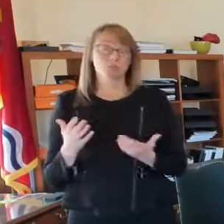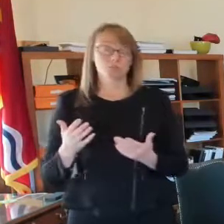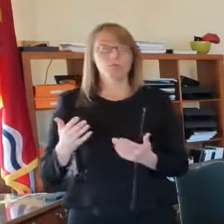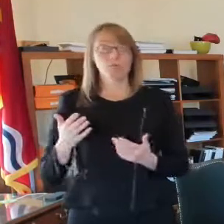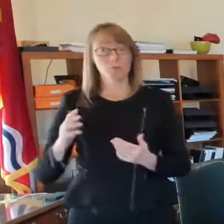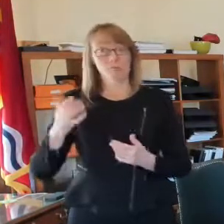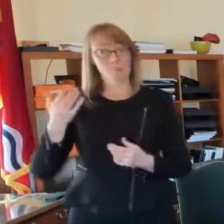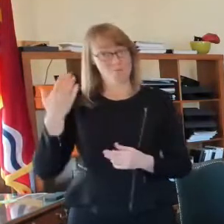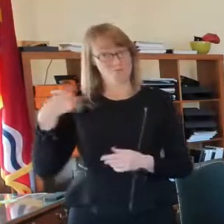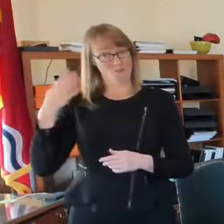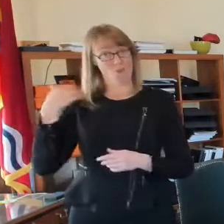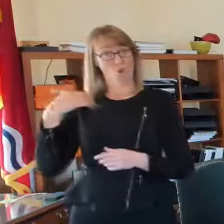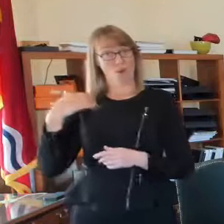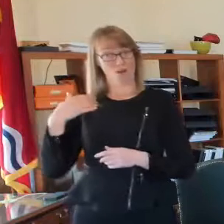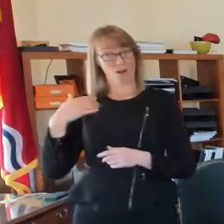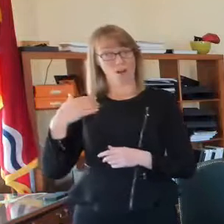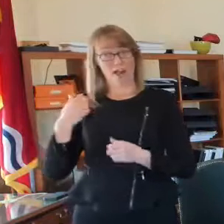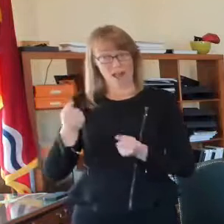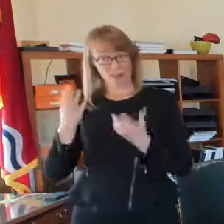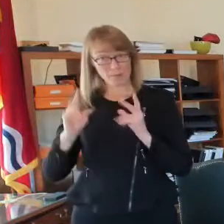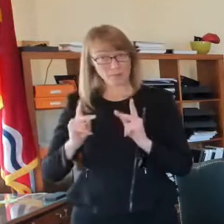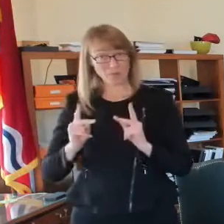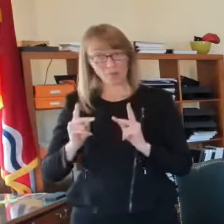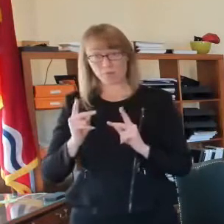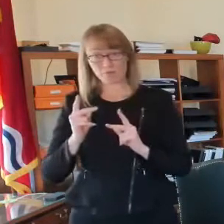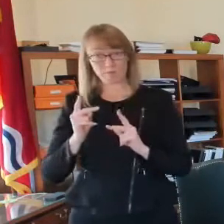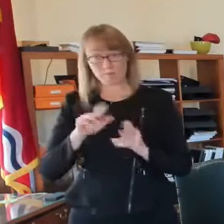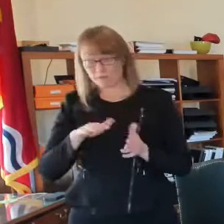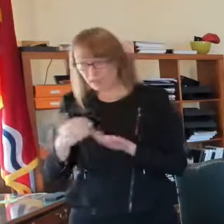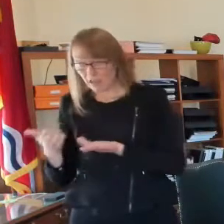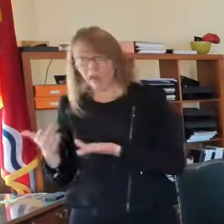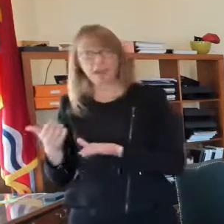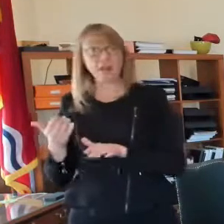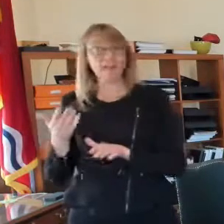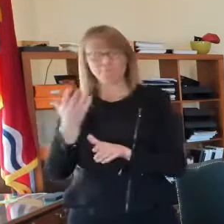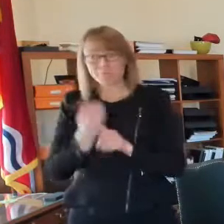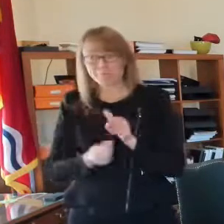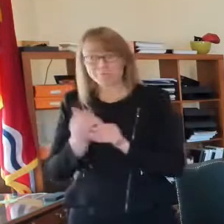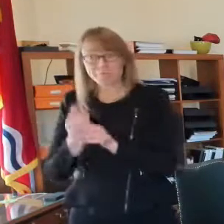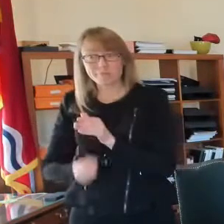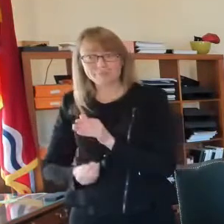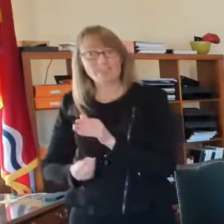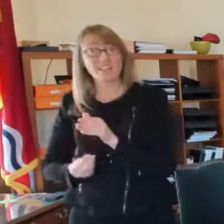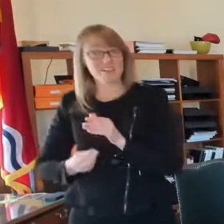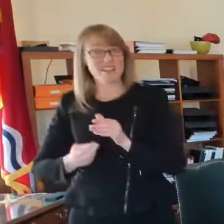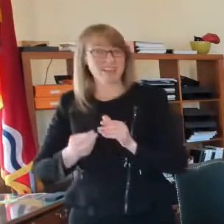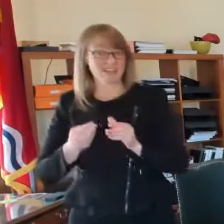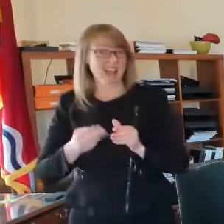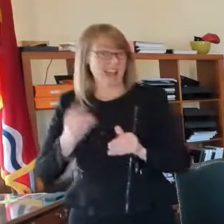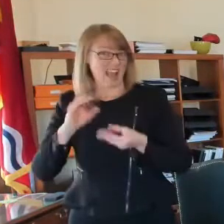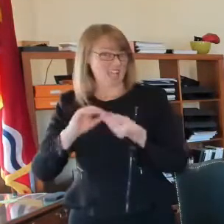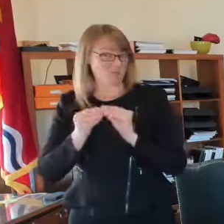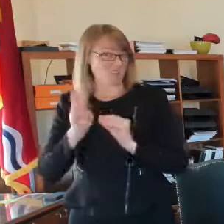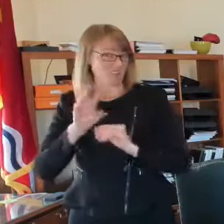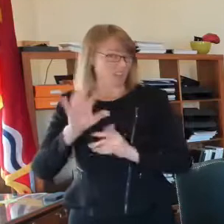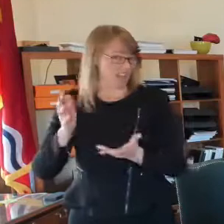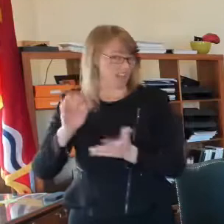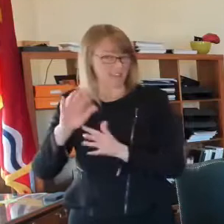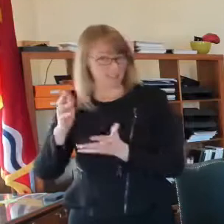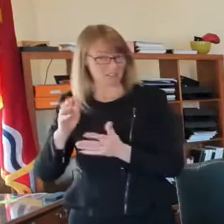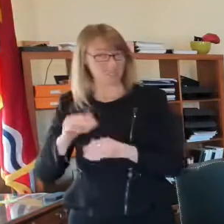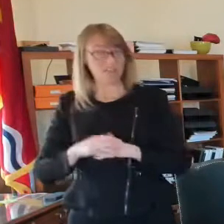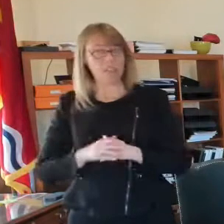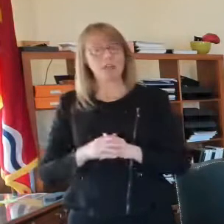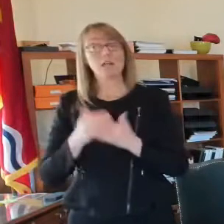And of course, the treatments have been, are better now. We know more now. The doctors and nurses,